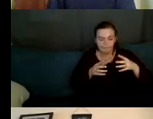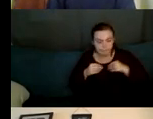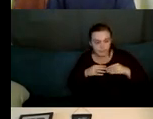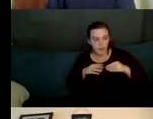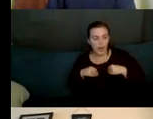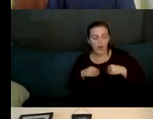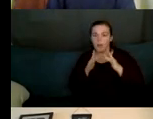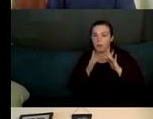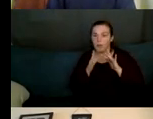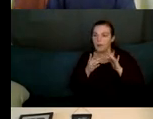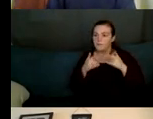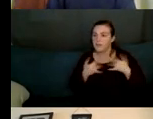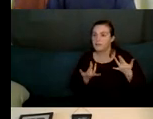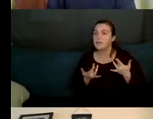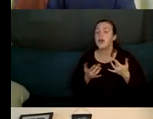out,